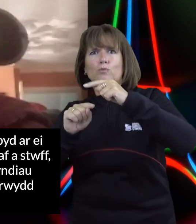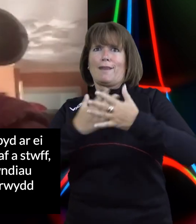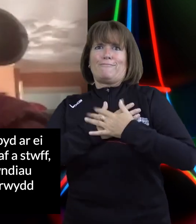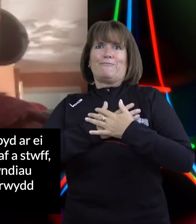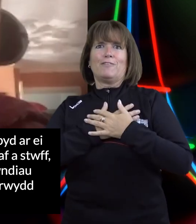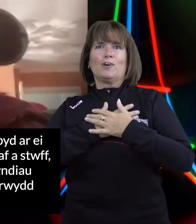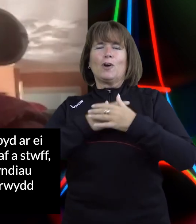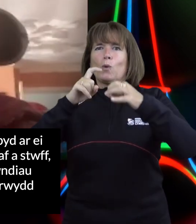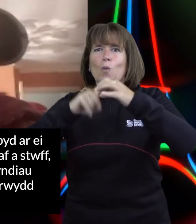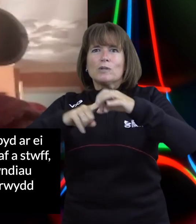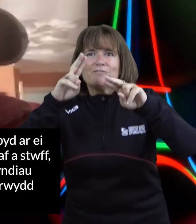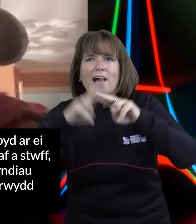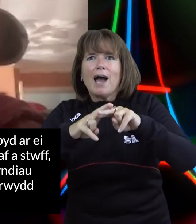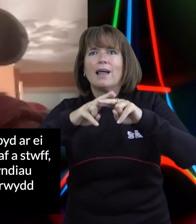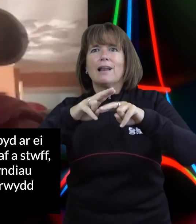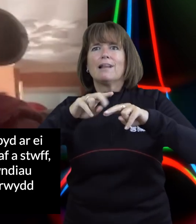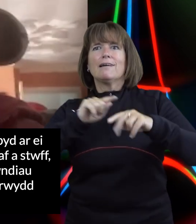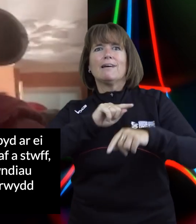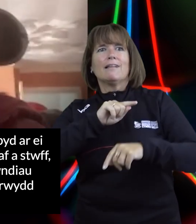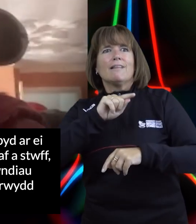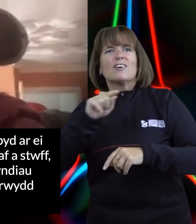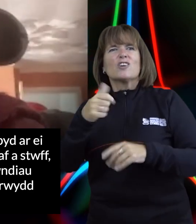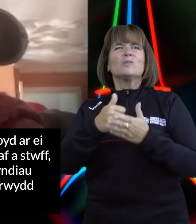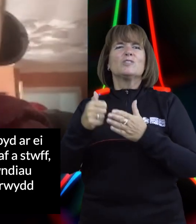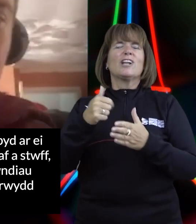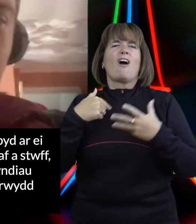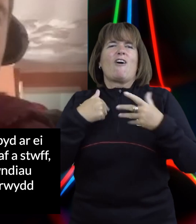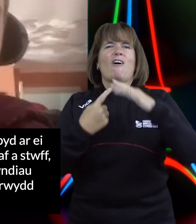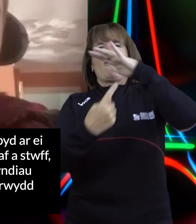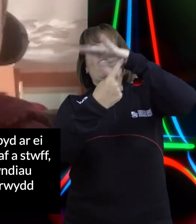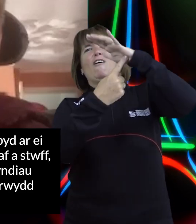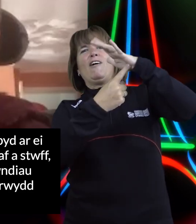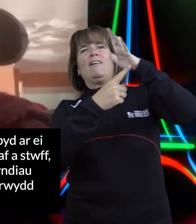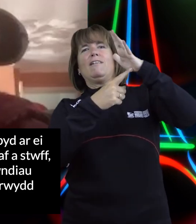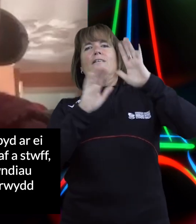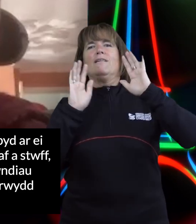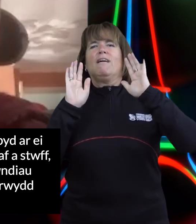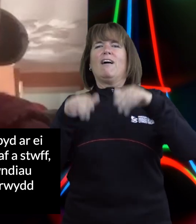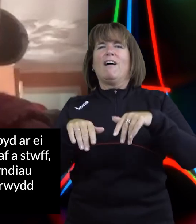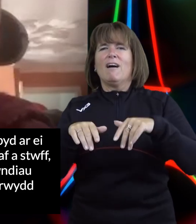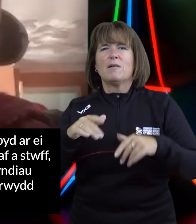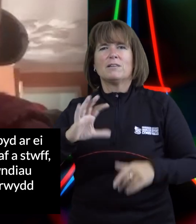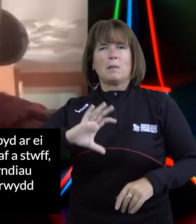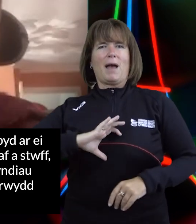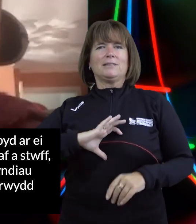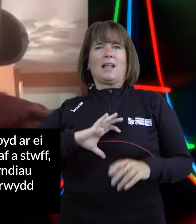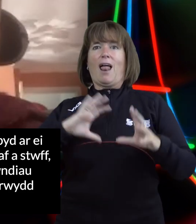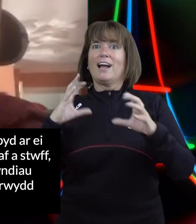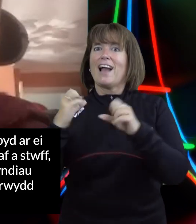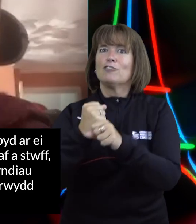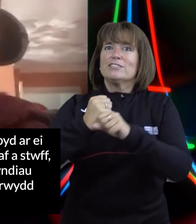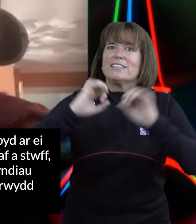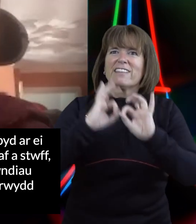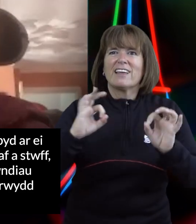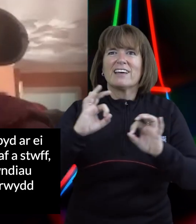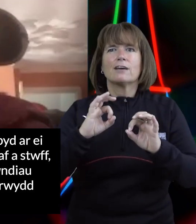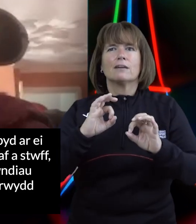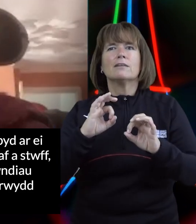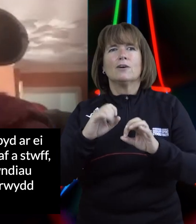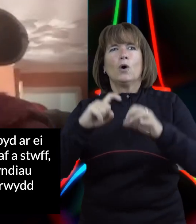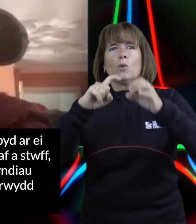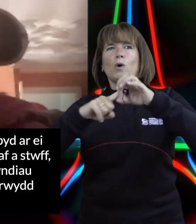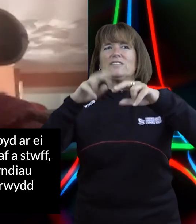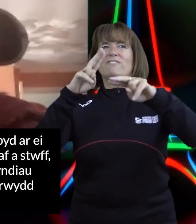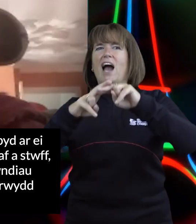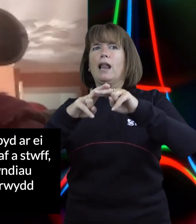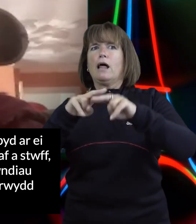knockout, particularly quarterfinals and stuff, that's usually when I'm at my peak, just because I don't want to go home without a medal. And it's it's the quarterfinals